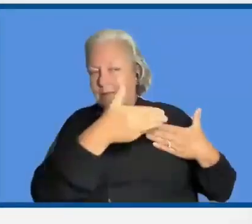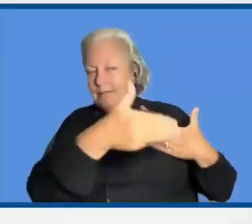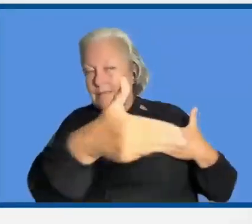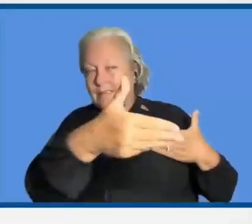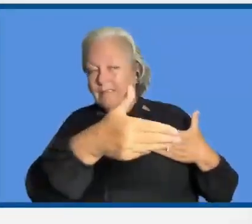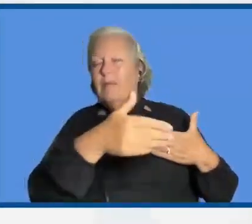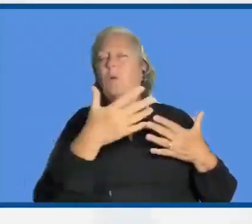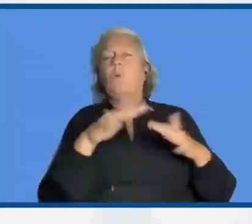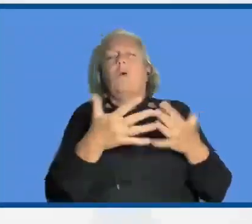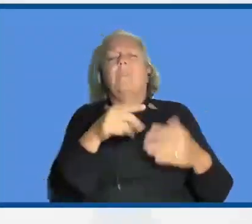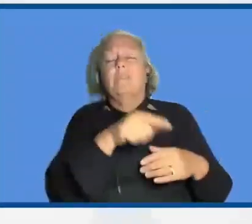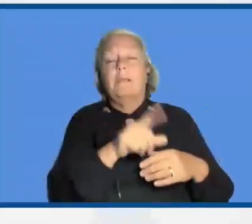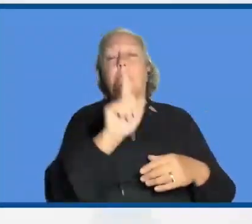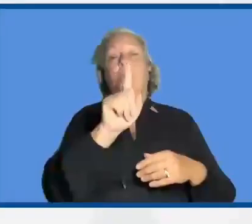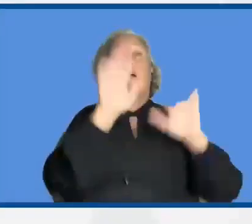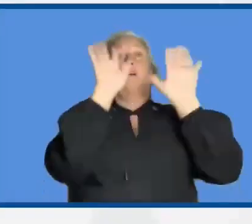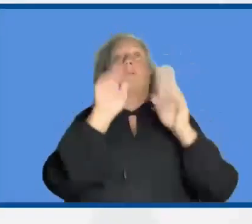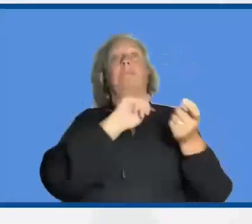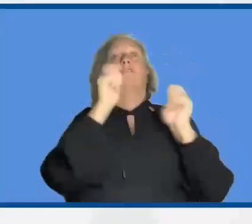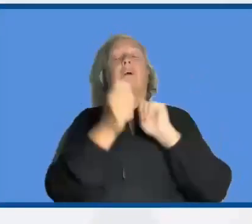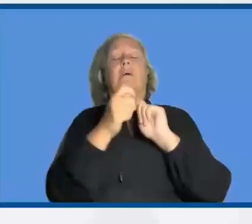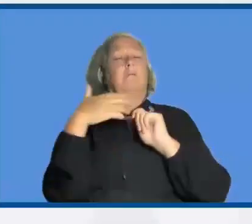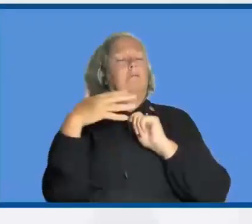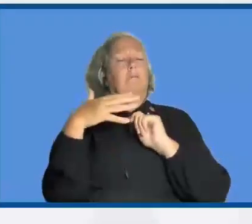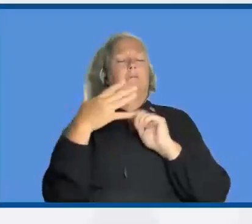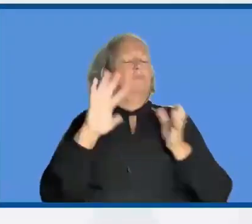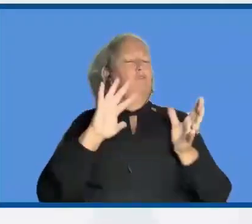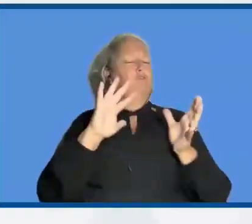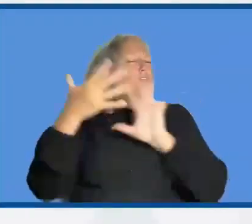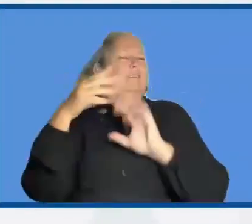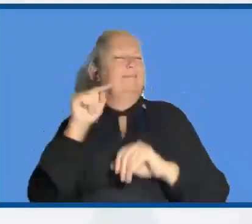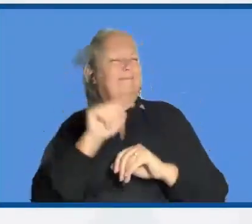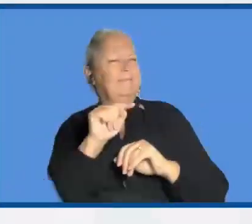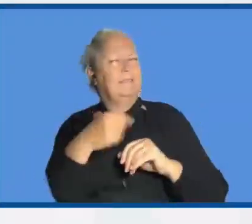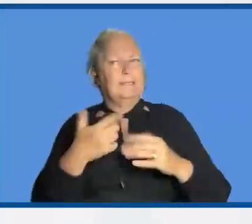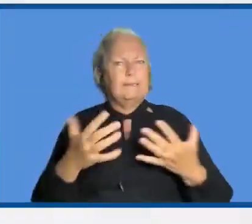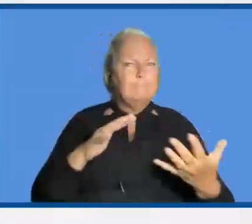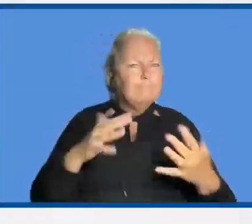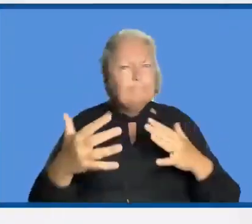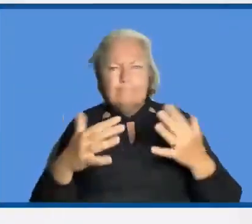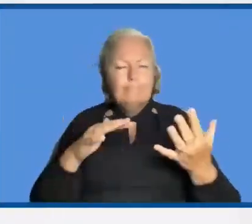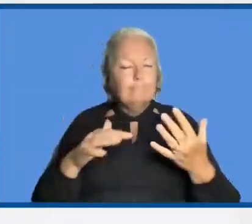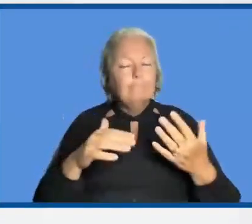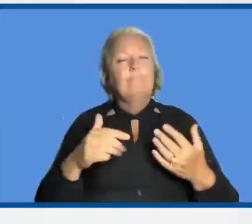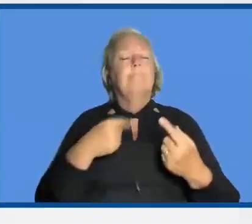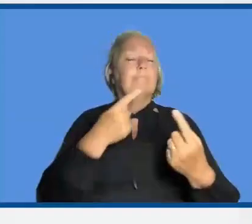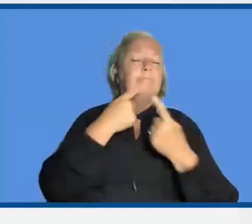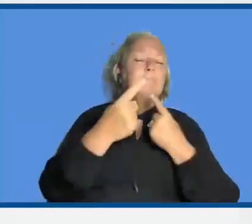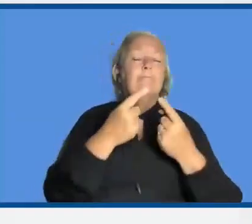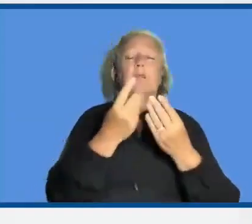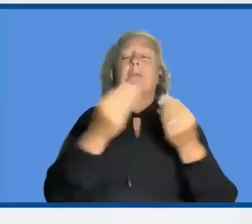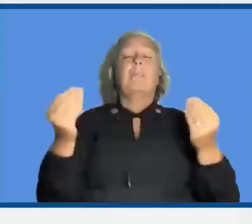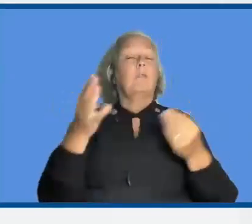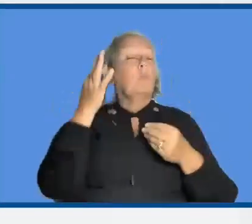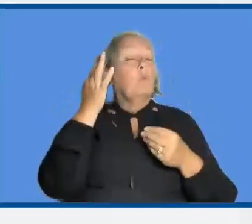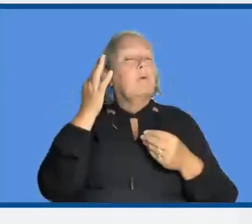changing everything. So we were speaking with many women in the Amazon and other